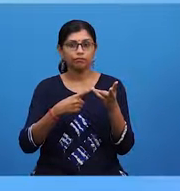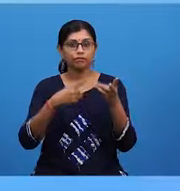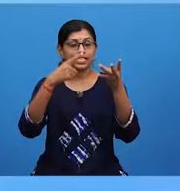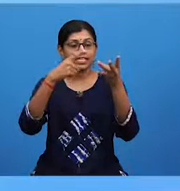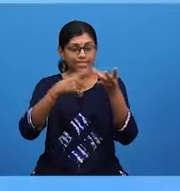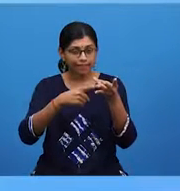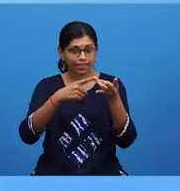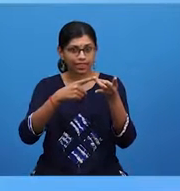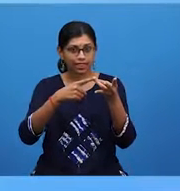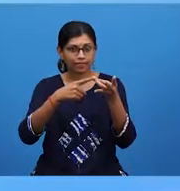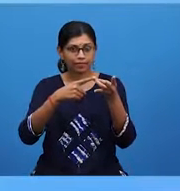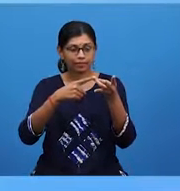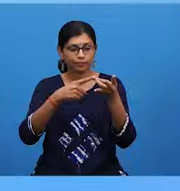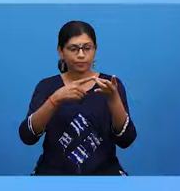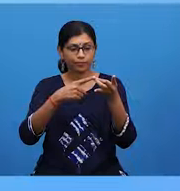Seventh.